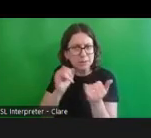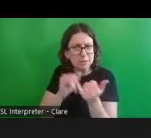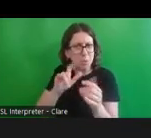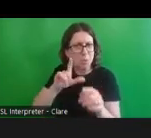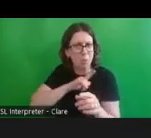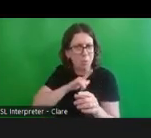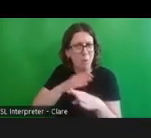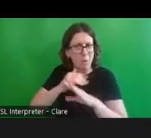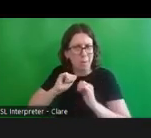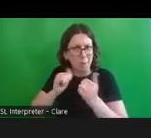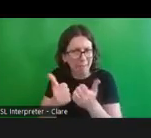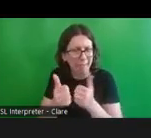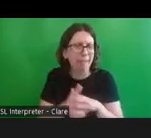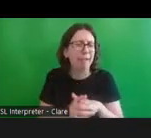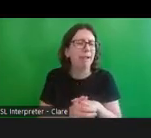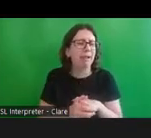please.